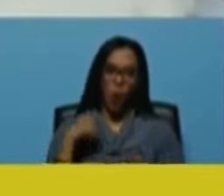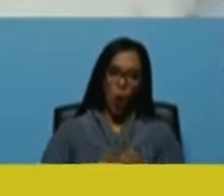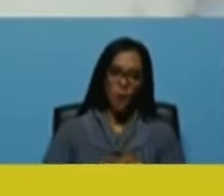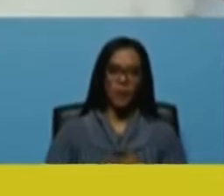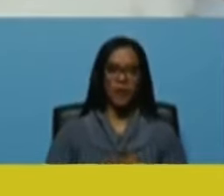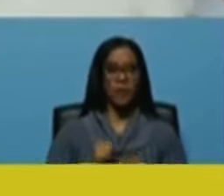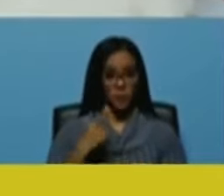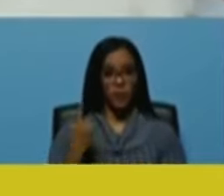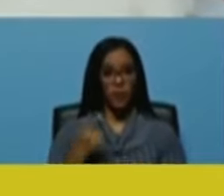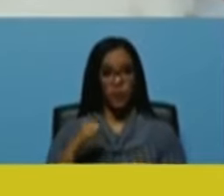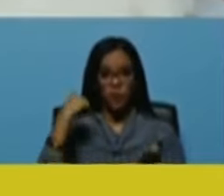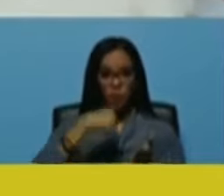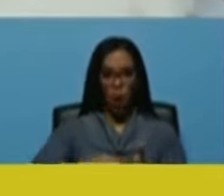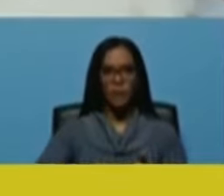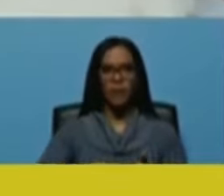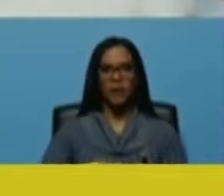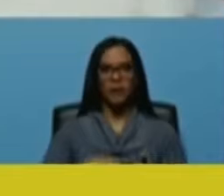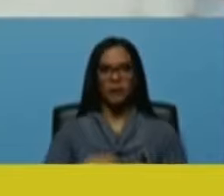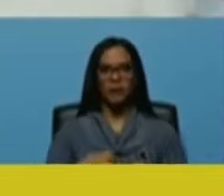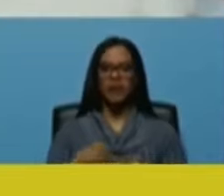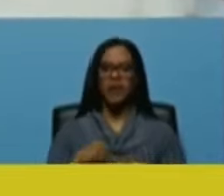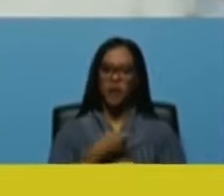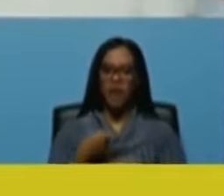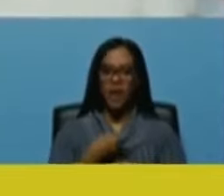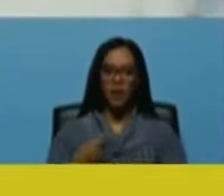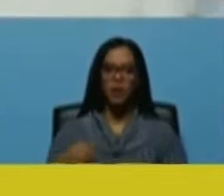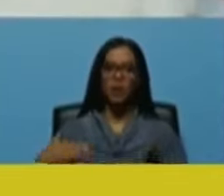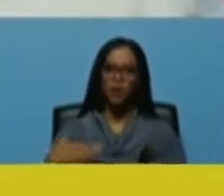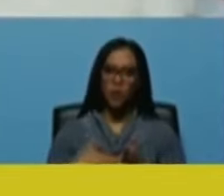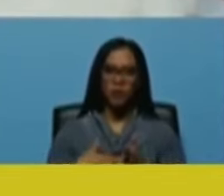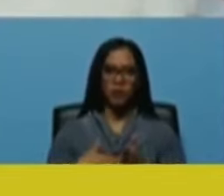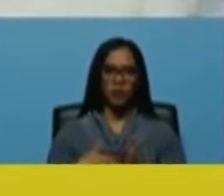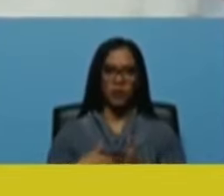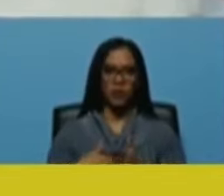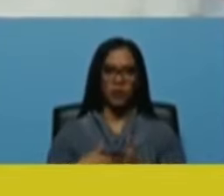coup, it was a coup d'etat against